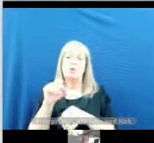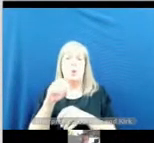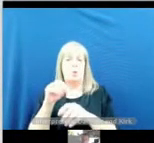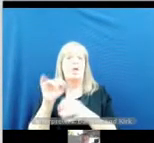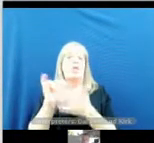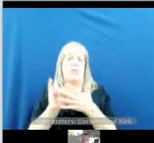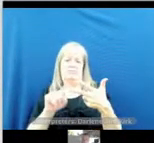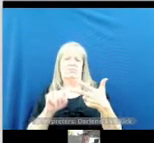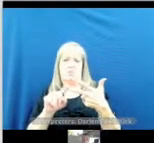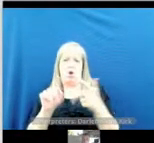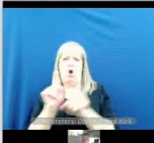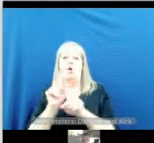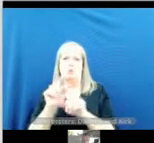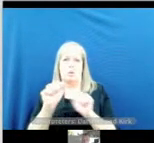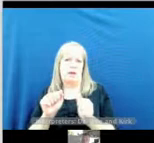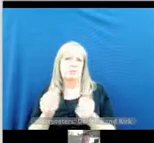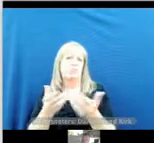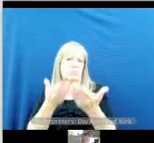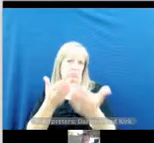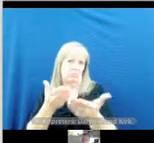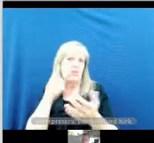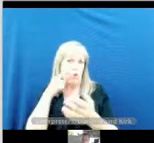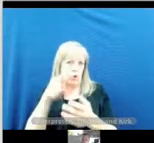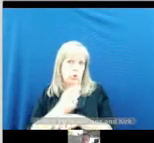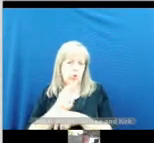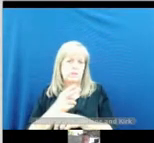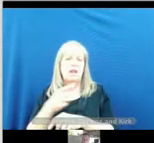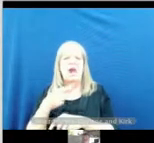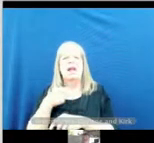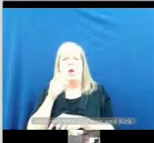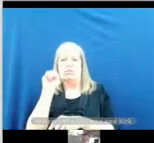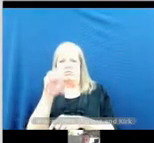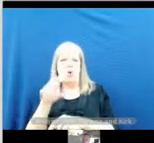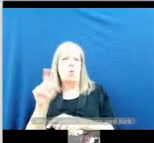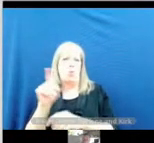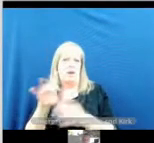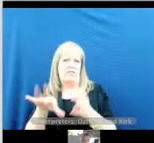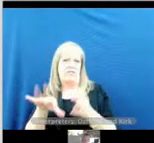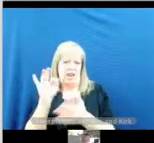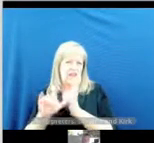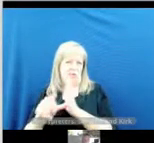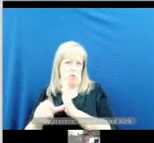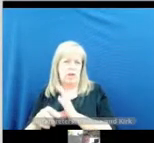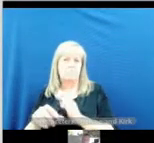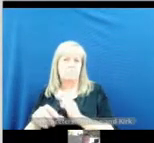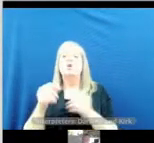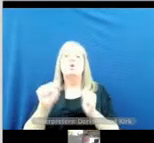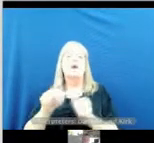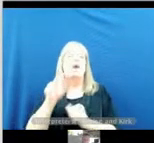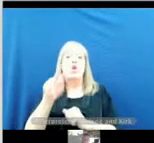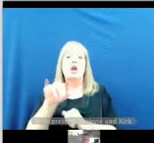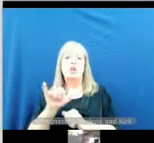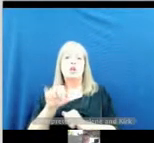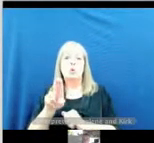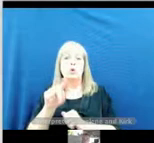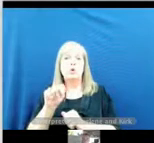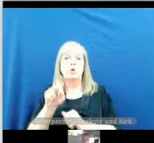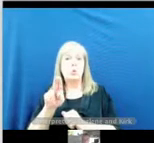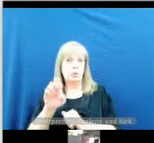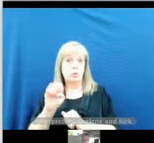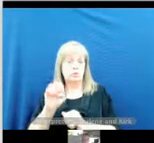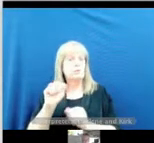on I'll show you the link to where you can find that. You can simply go onto YouTube and put in deafblind